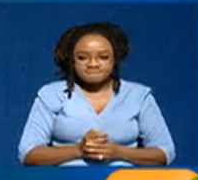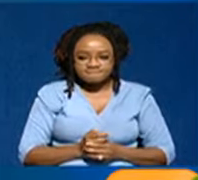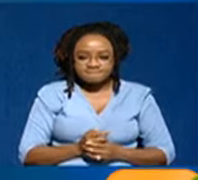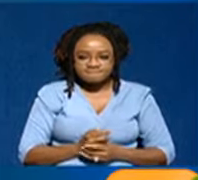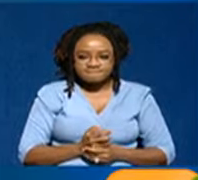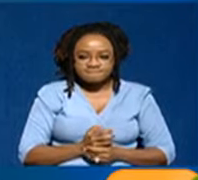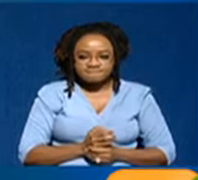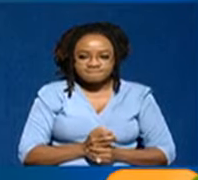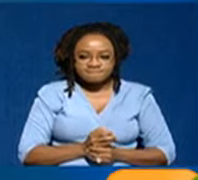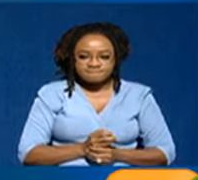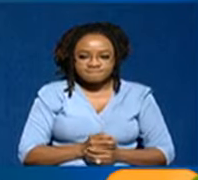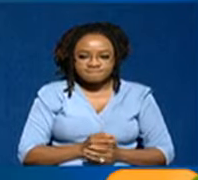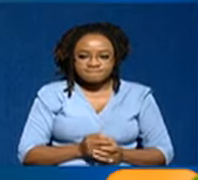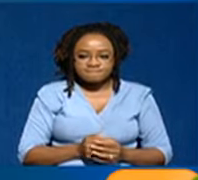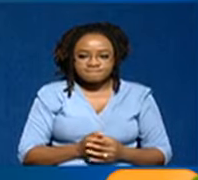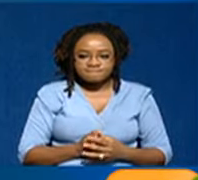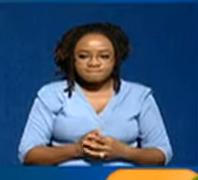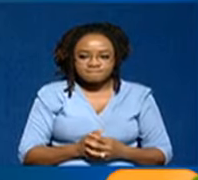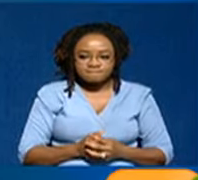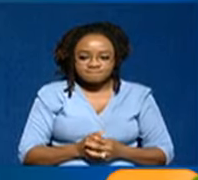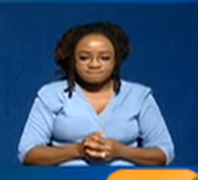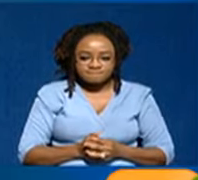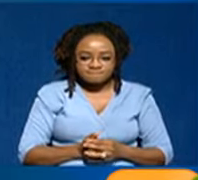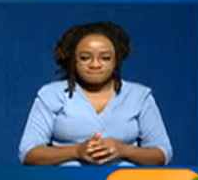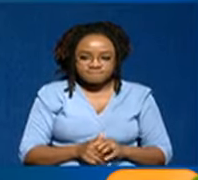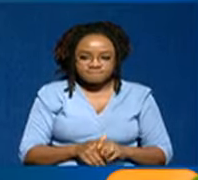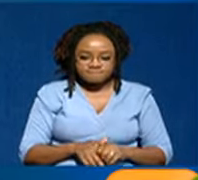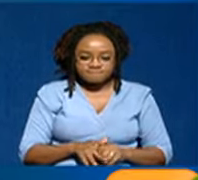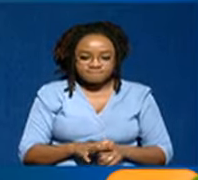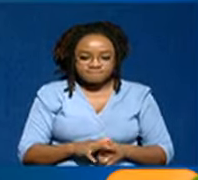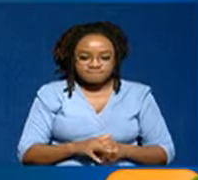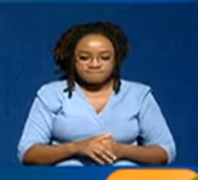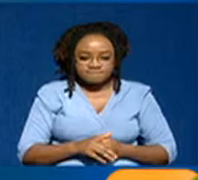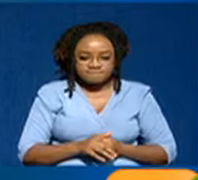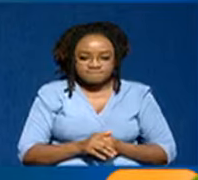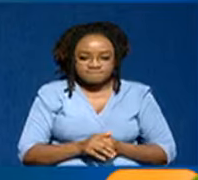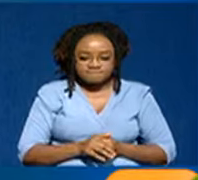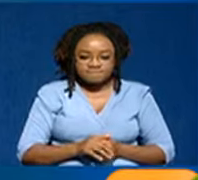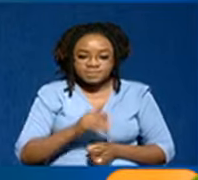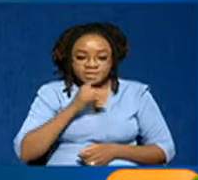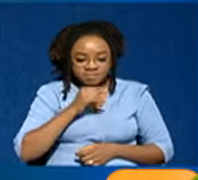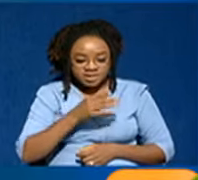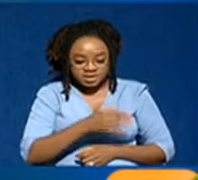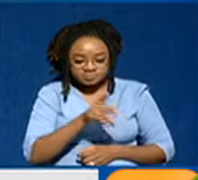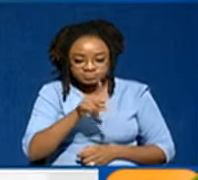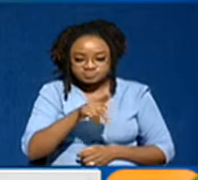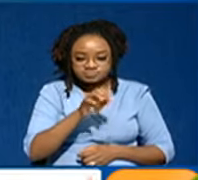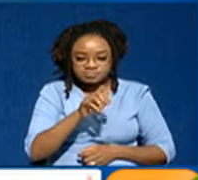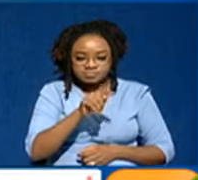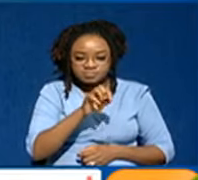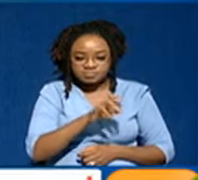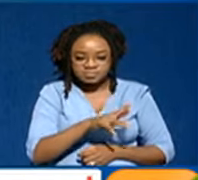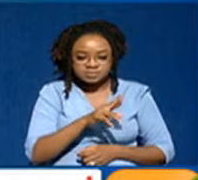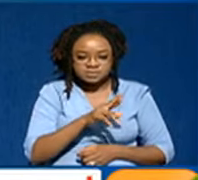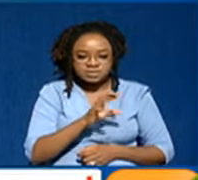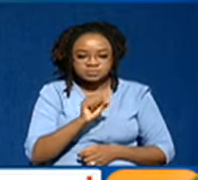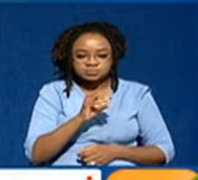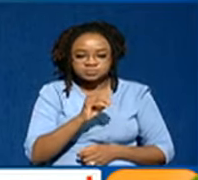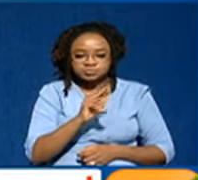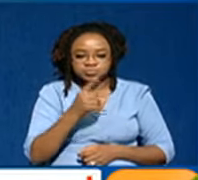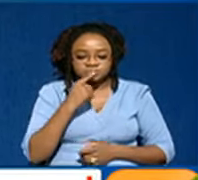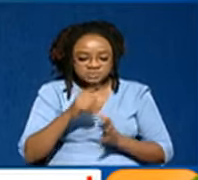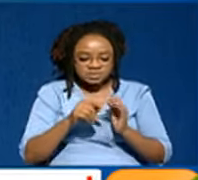my colleague Peterson here has said that some of the issues can be very easily